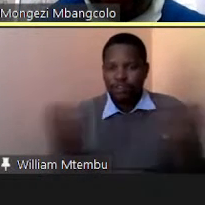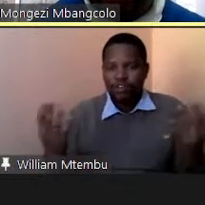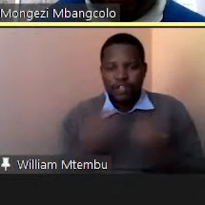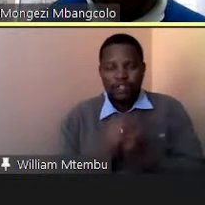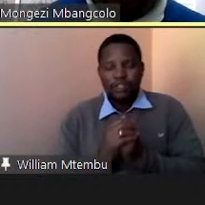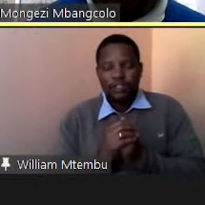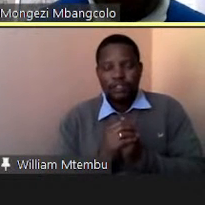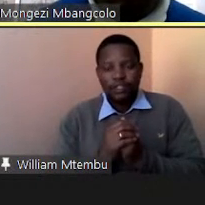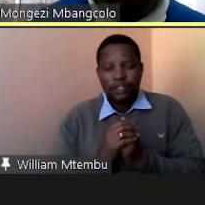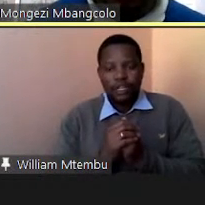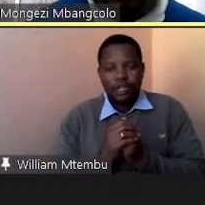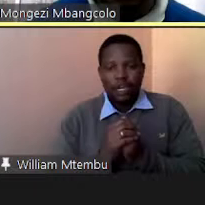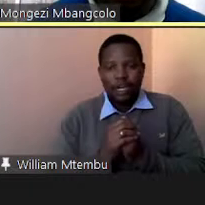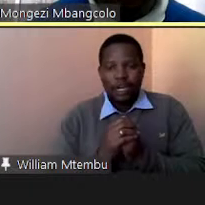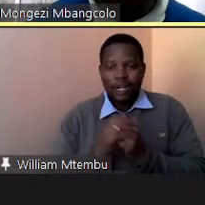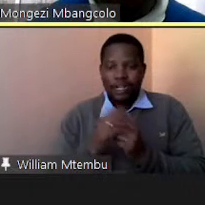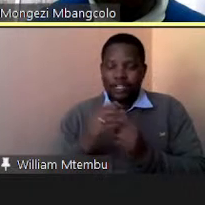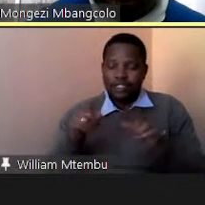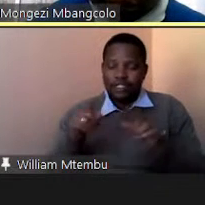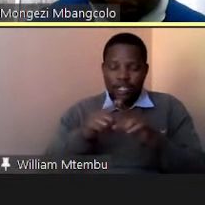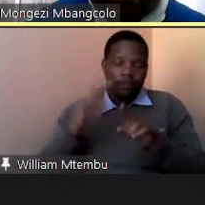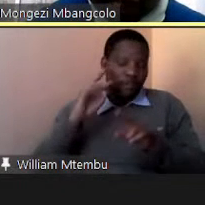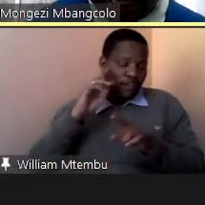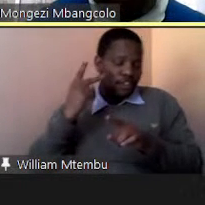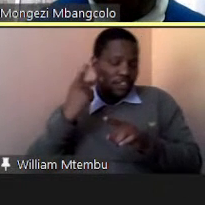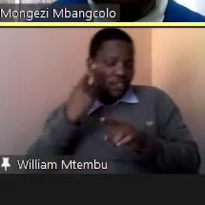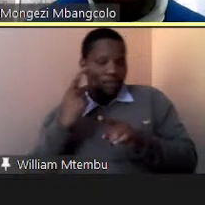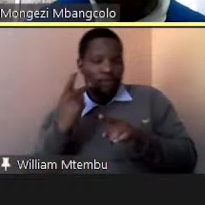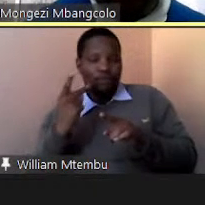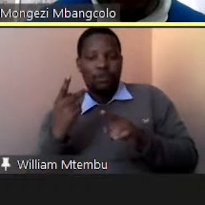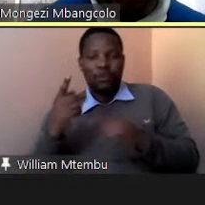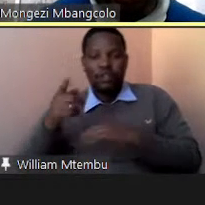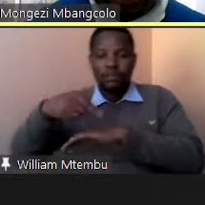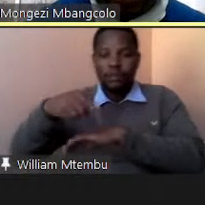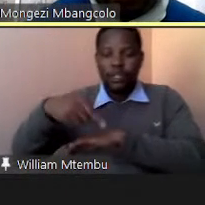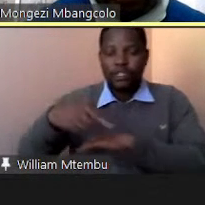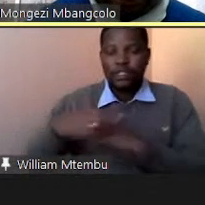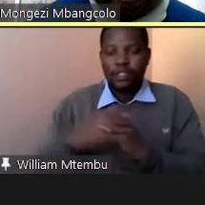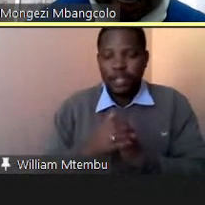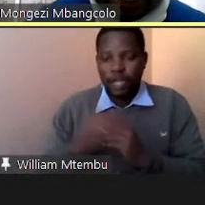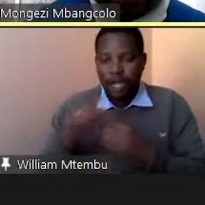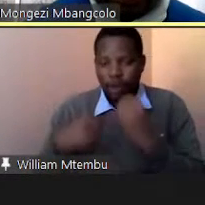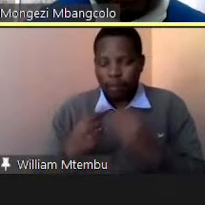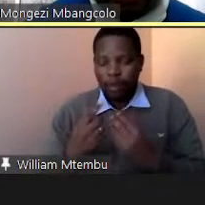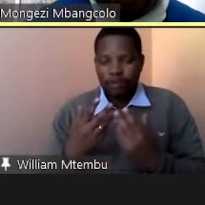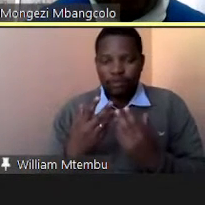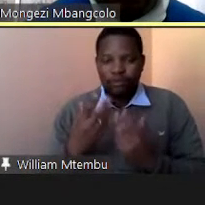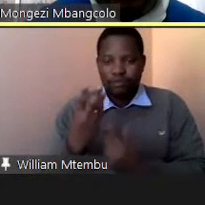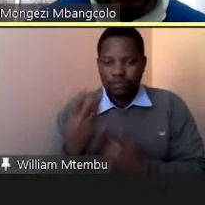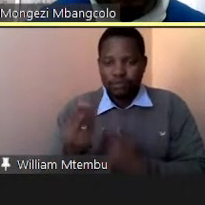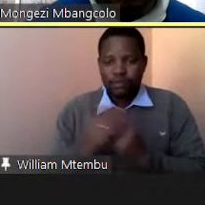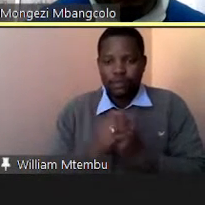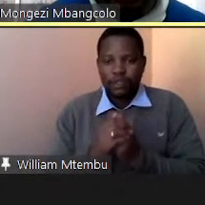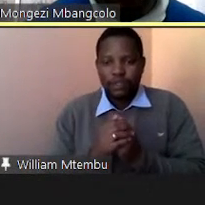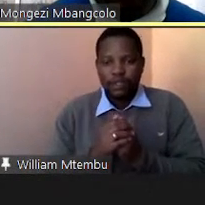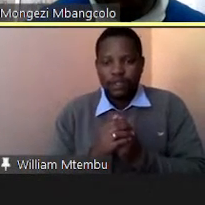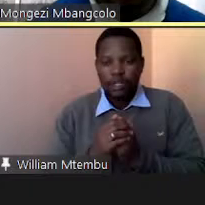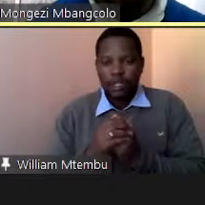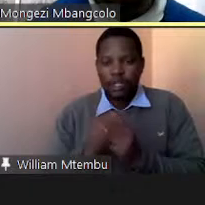especially in the vegetable space in terms of inclusivity. And then under